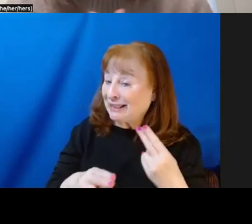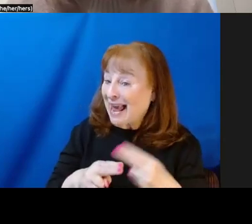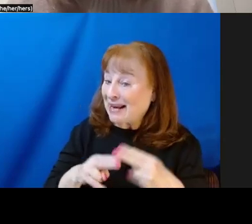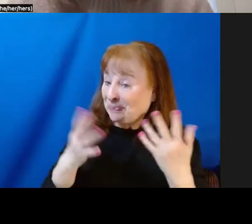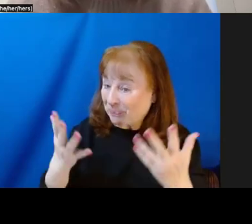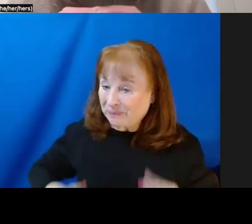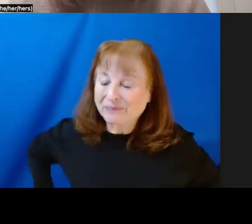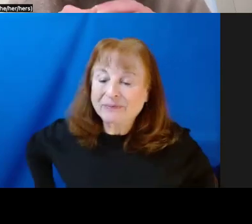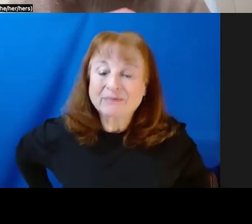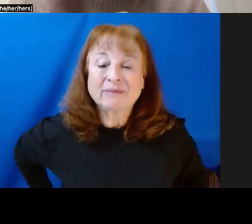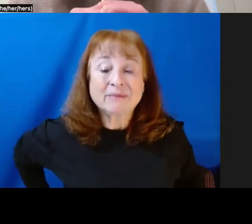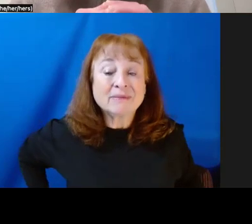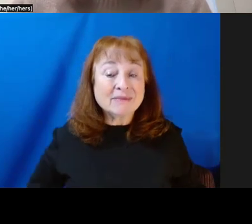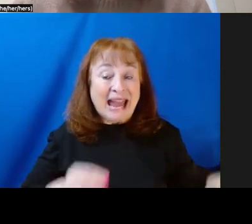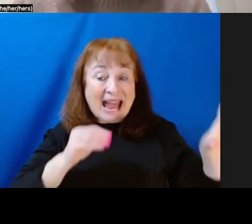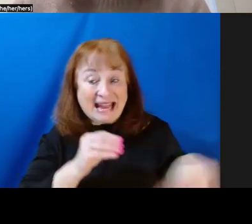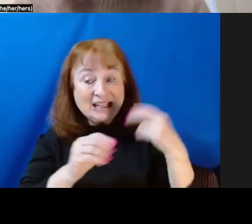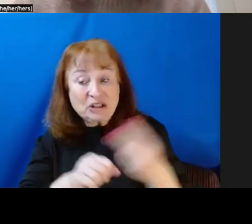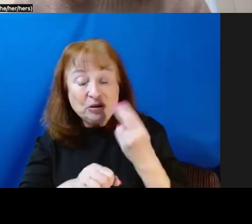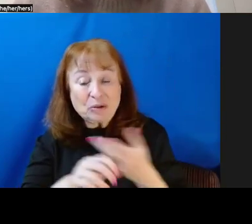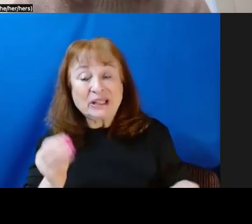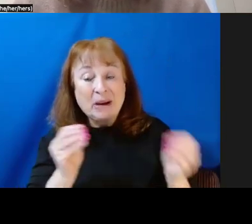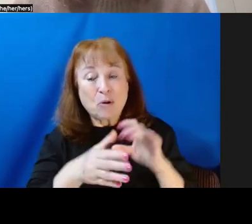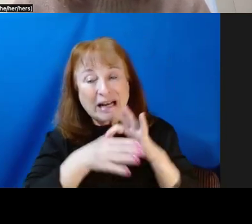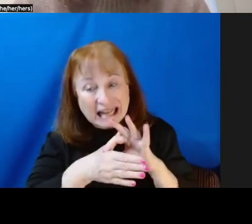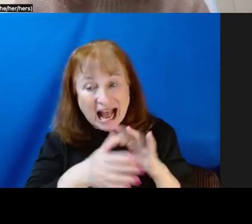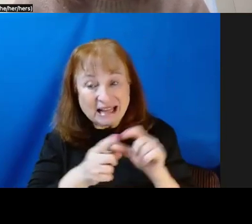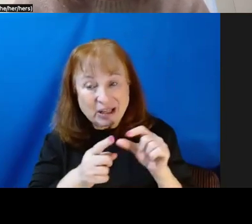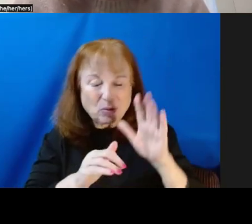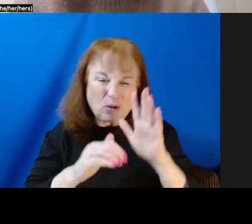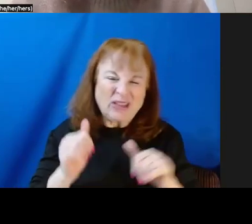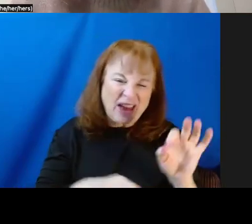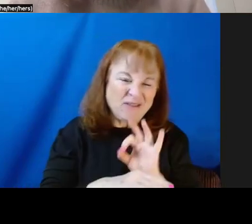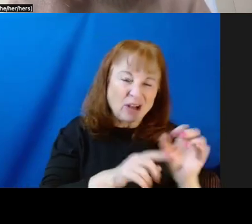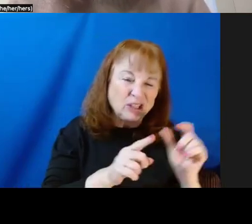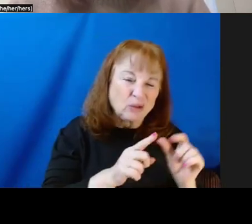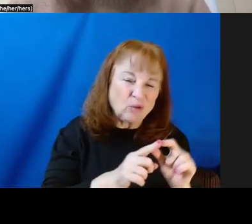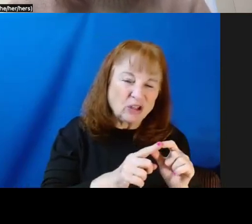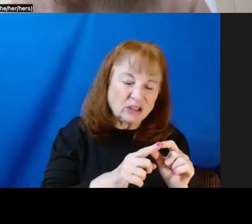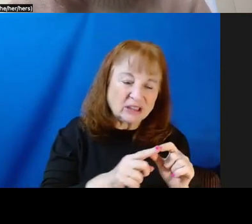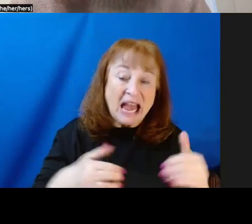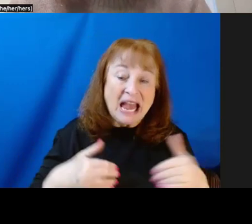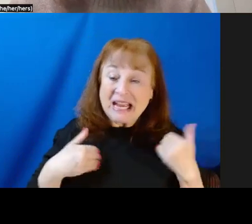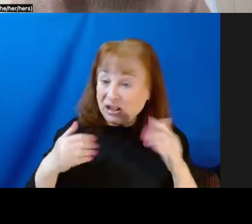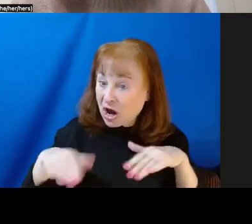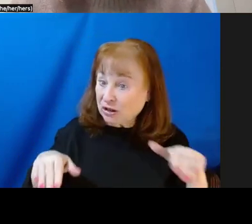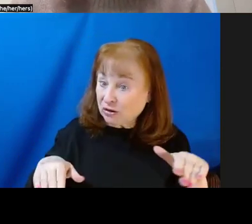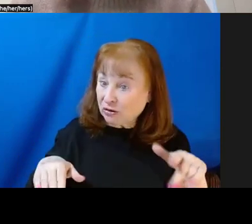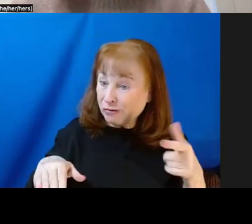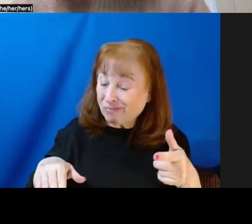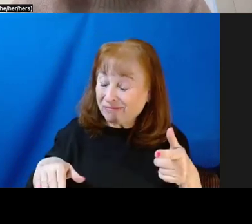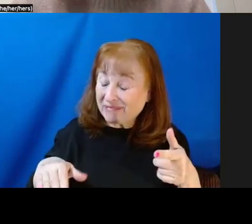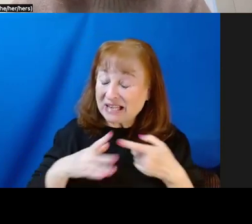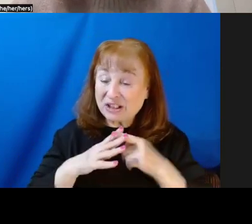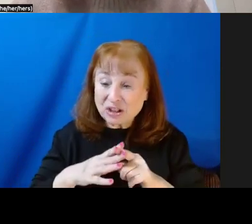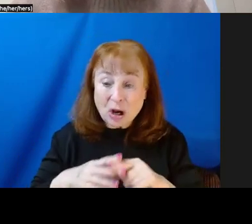Um, in addition to using more content words than function words, Young children, when they just